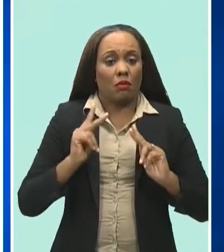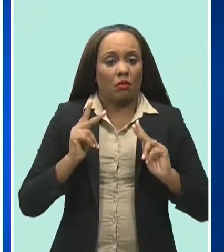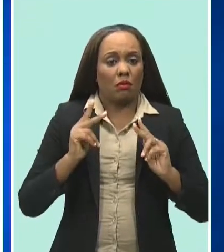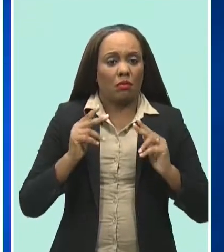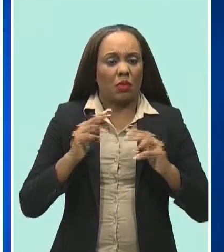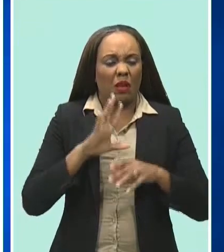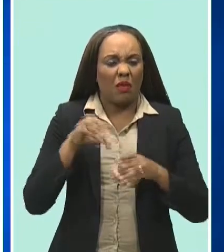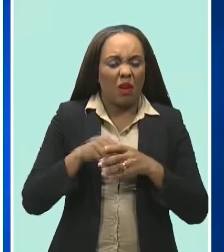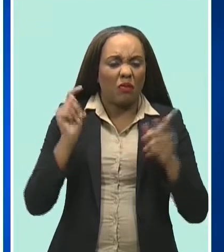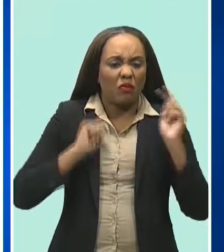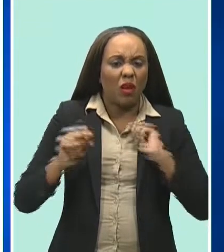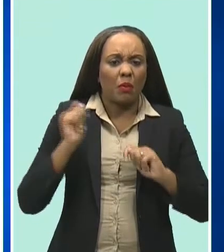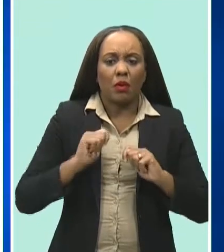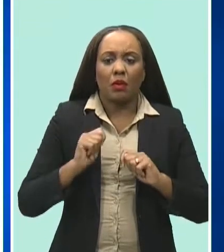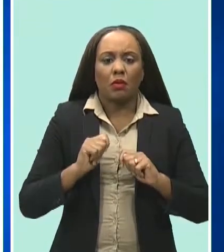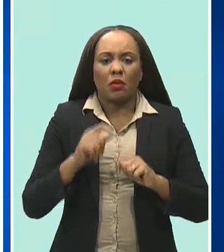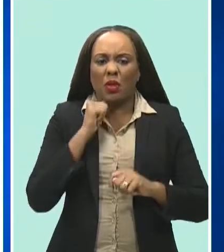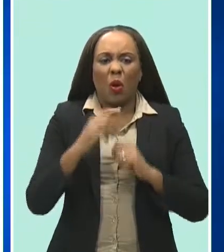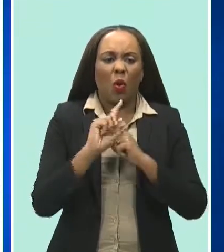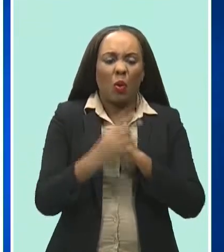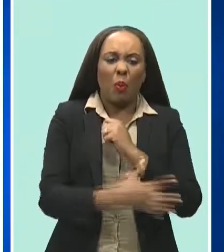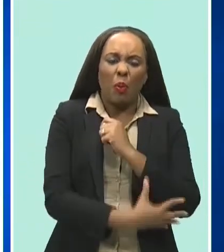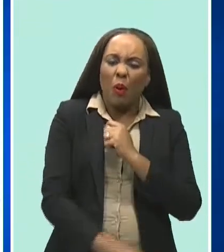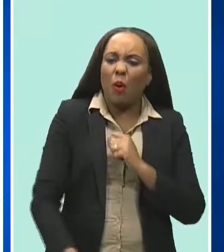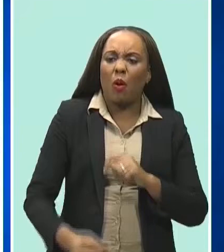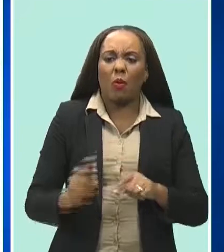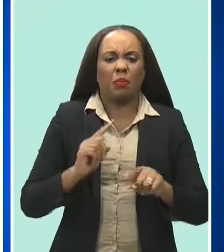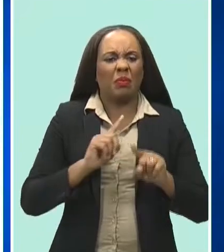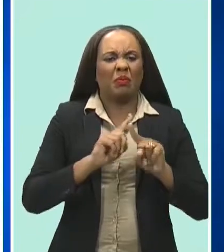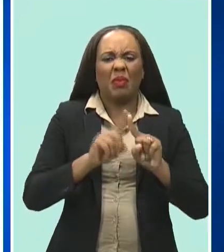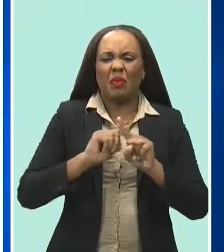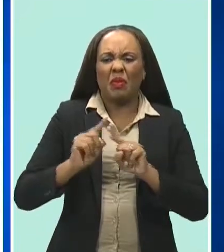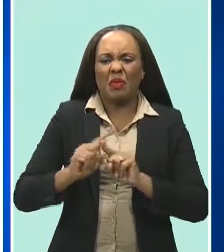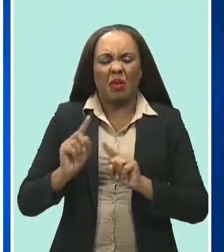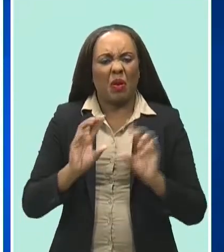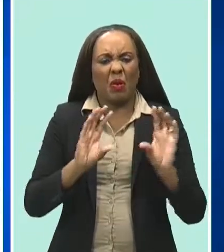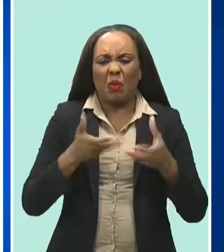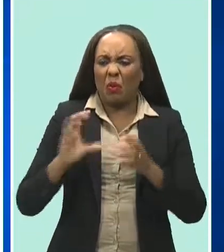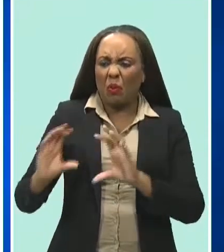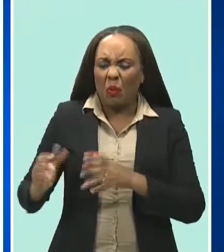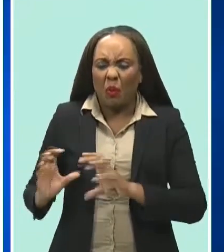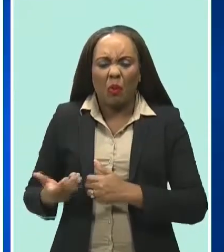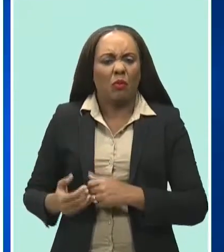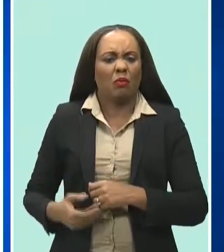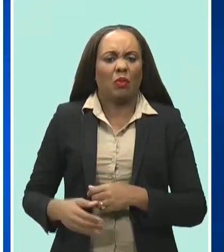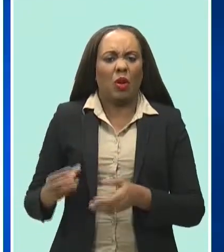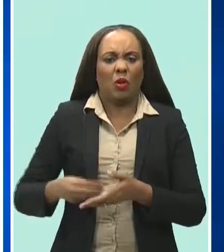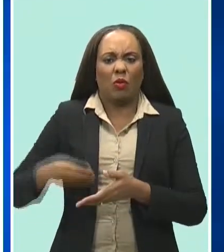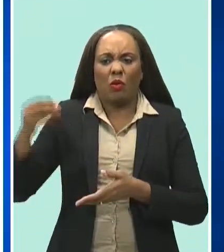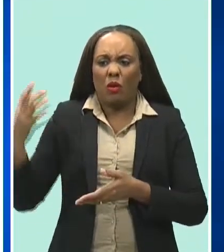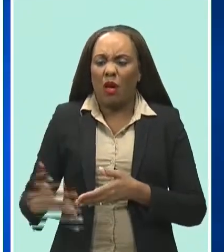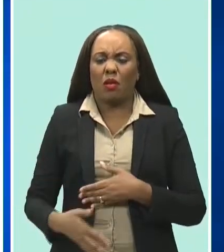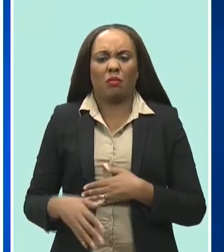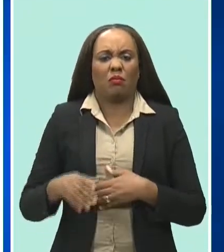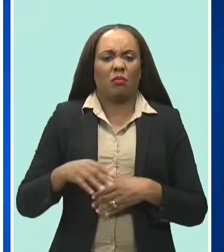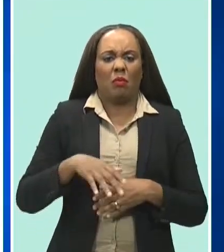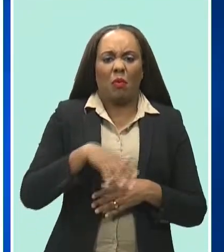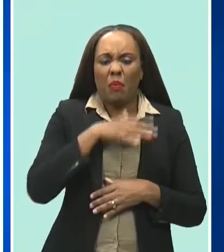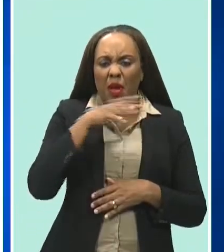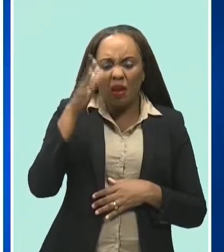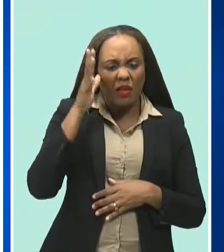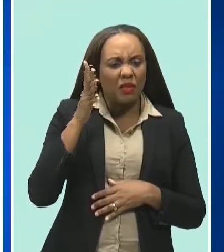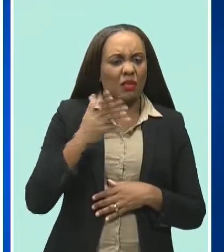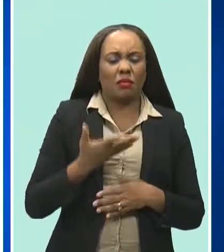Barbados without exception. We are talking about children who are experiencing challenges, who are